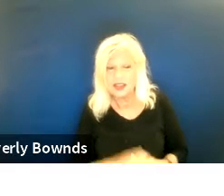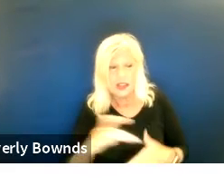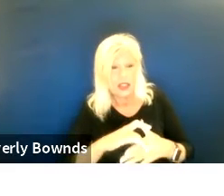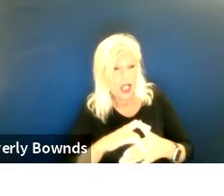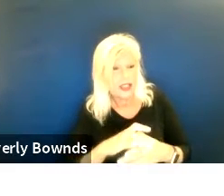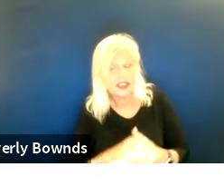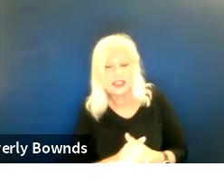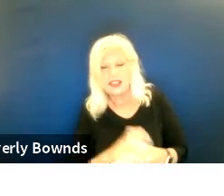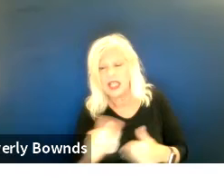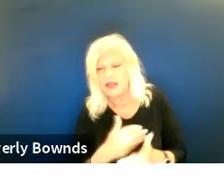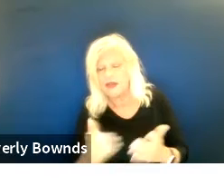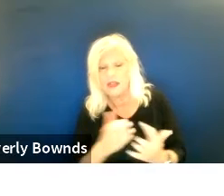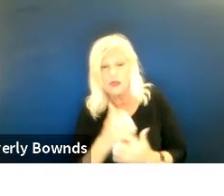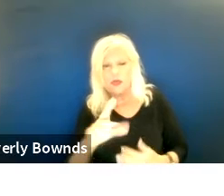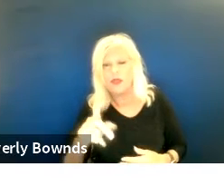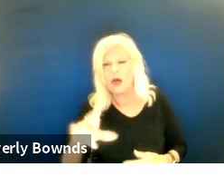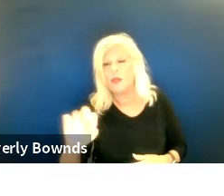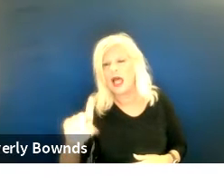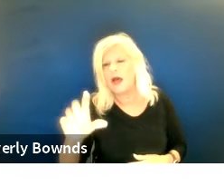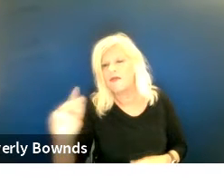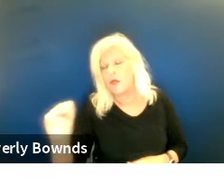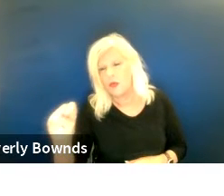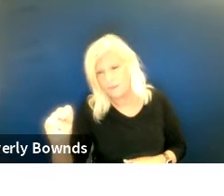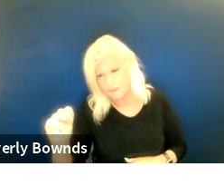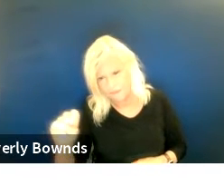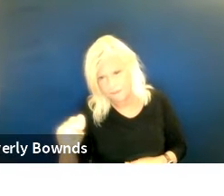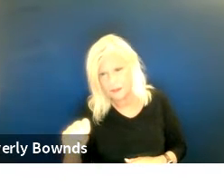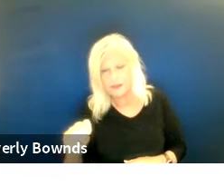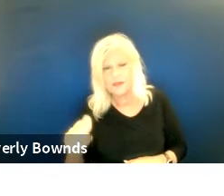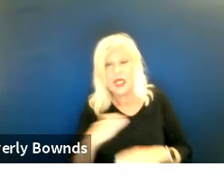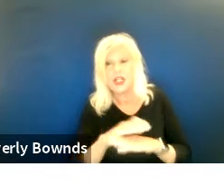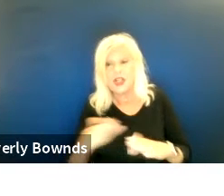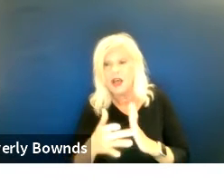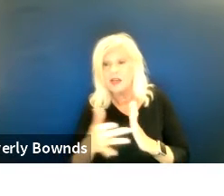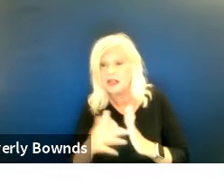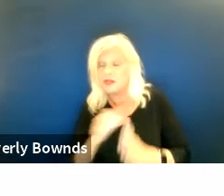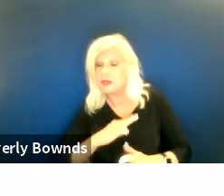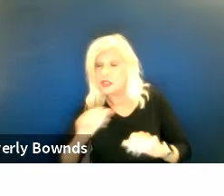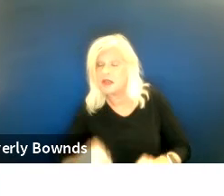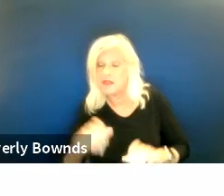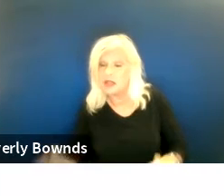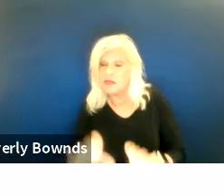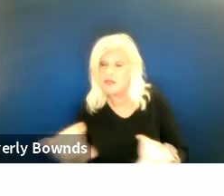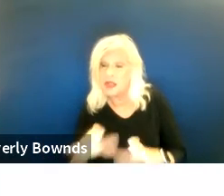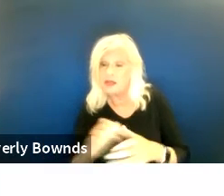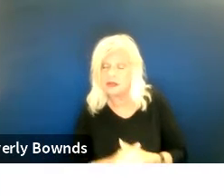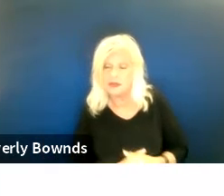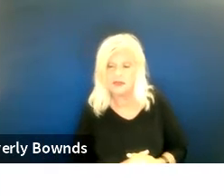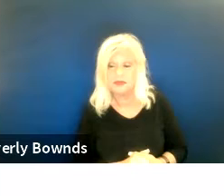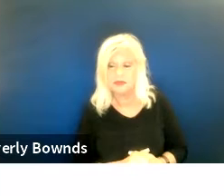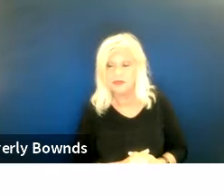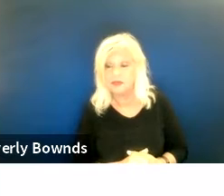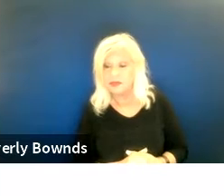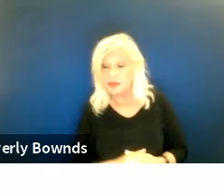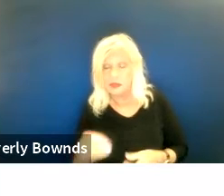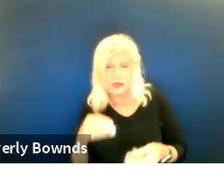the platform is completely managed by our non-technical staff. And so our platform enables very